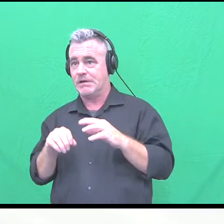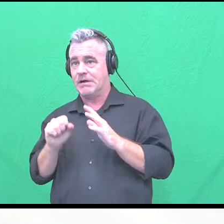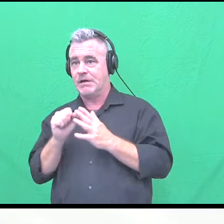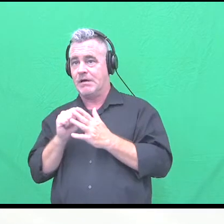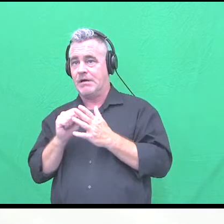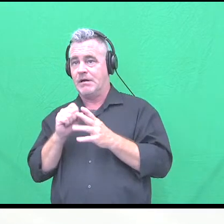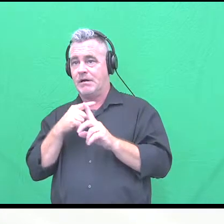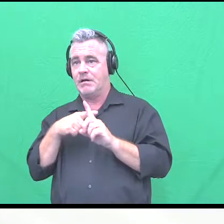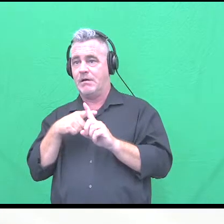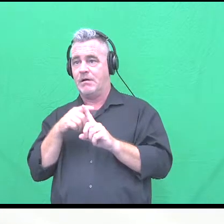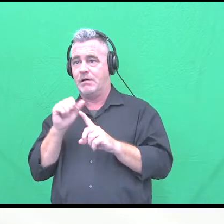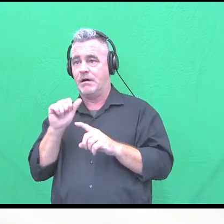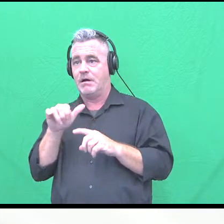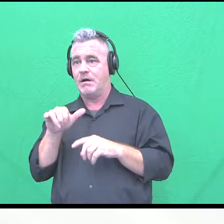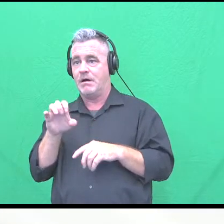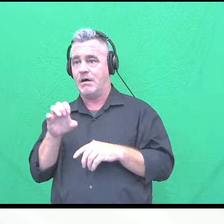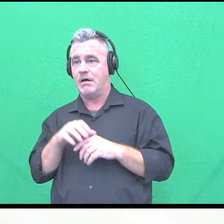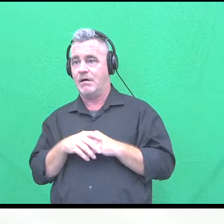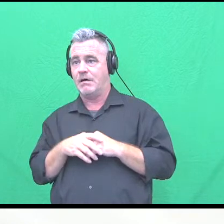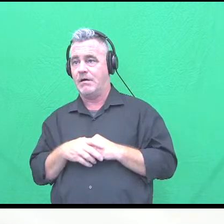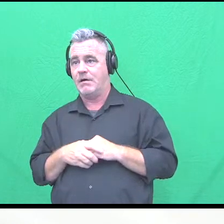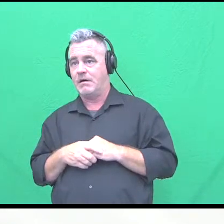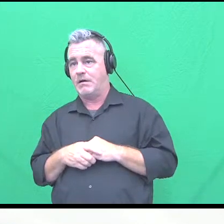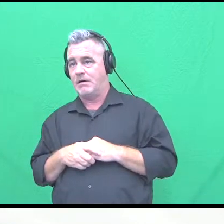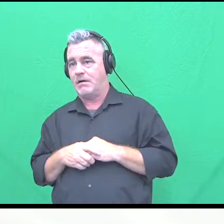those in favor? Aye. Aye.